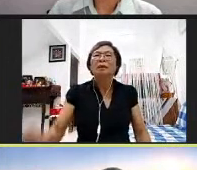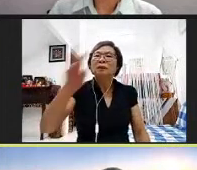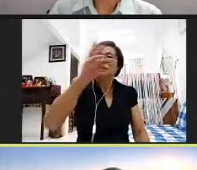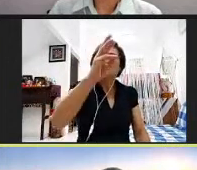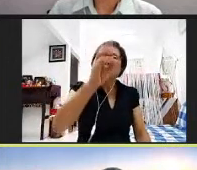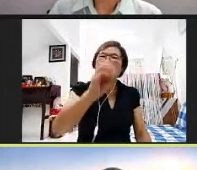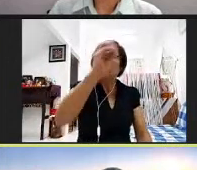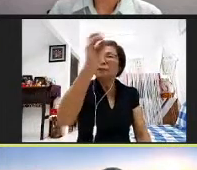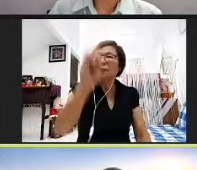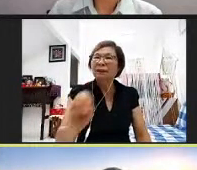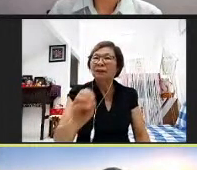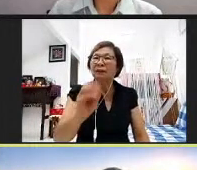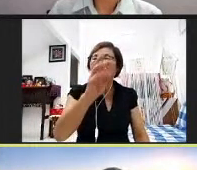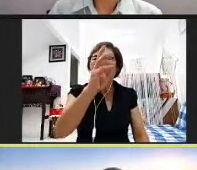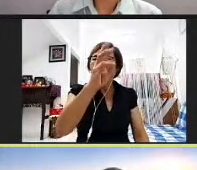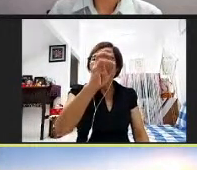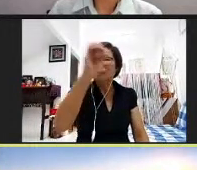a